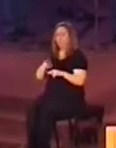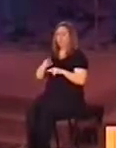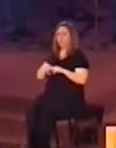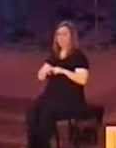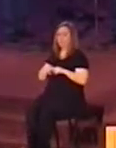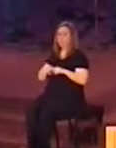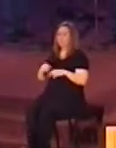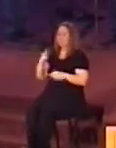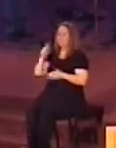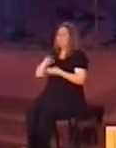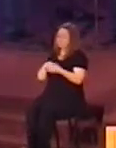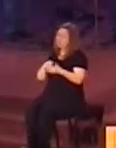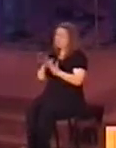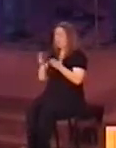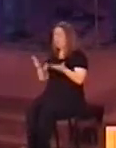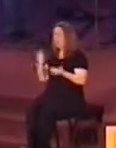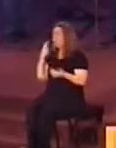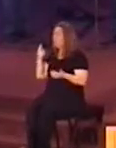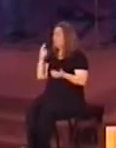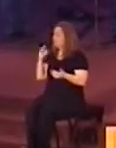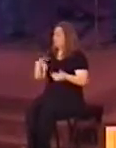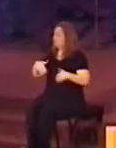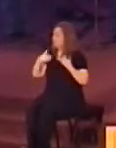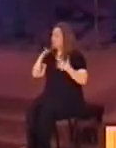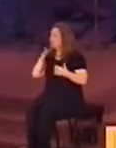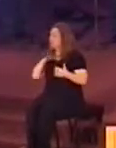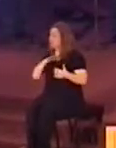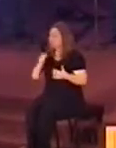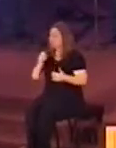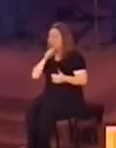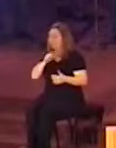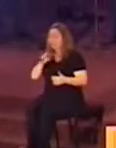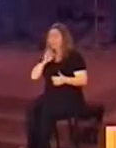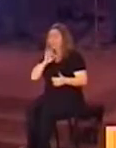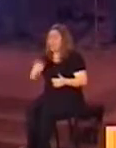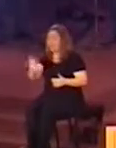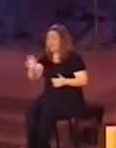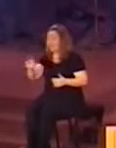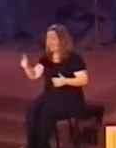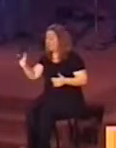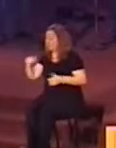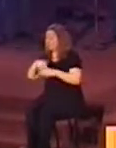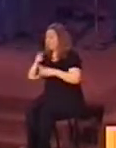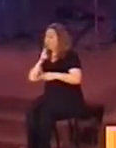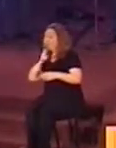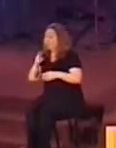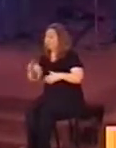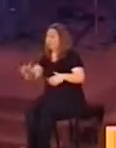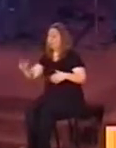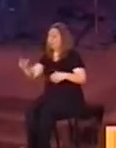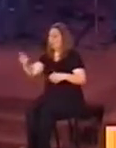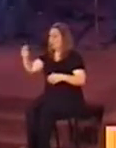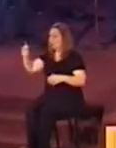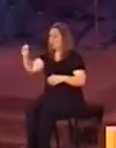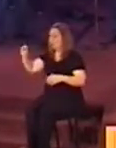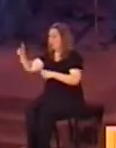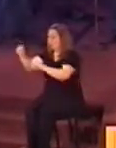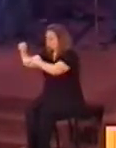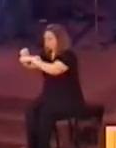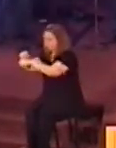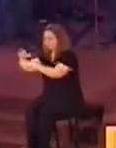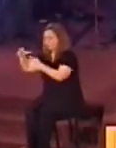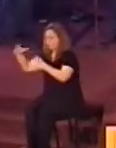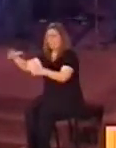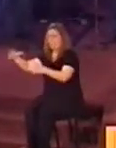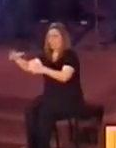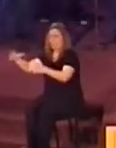hanging out, reading our books, and we see this young lady. She's probably 9 or 10 years old, and she's out in the ocean, and there's this large rock. I mean, it's probably about as